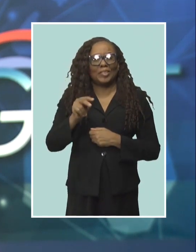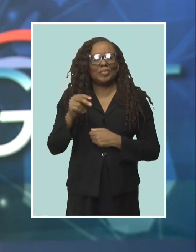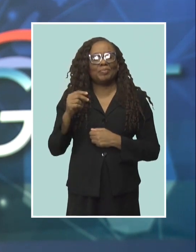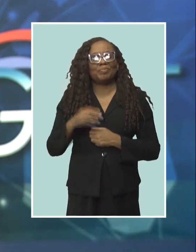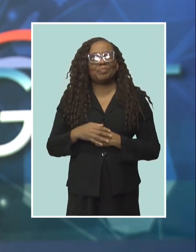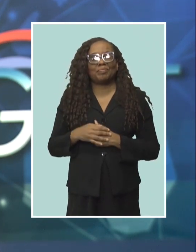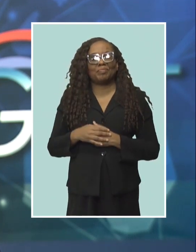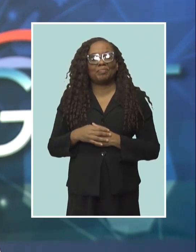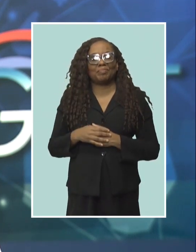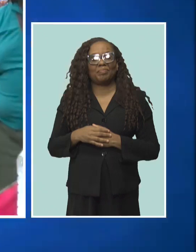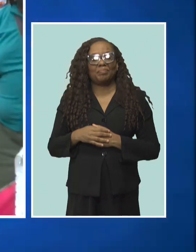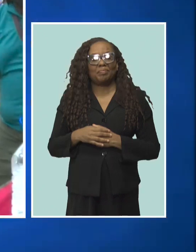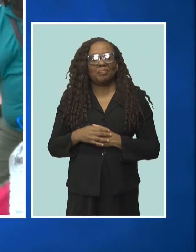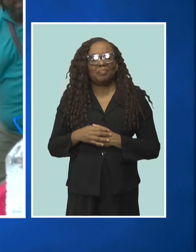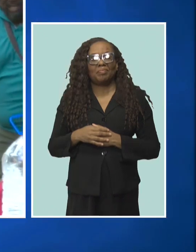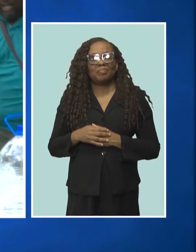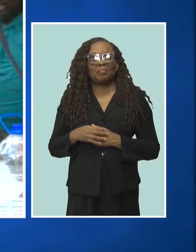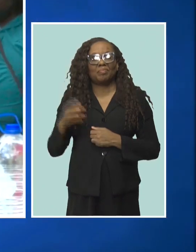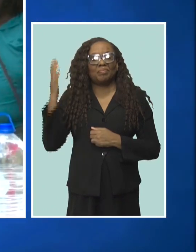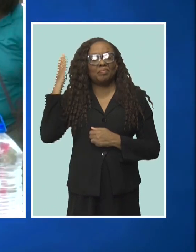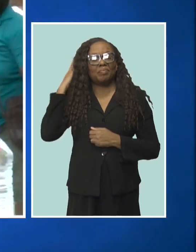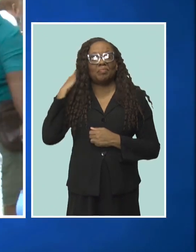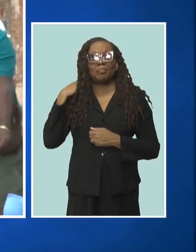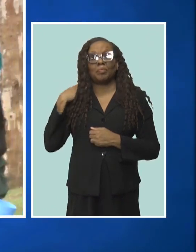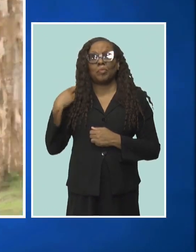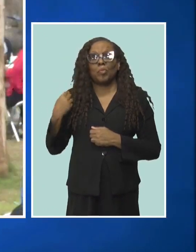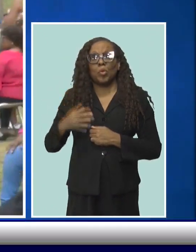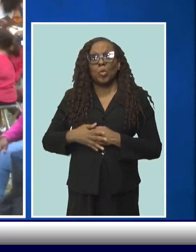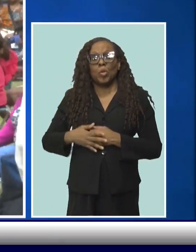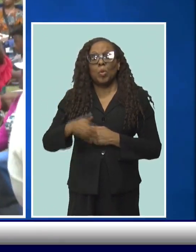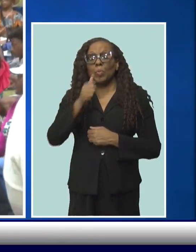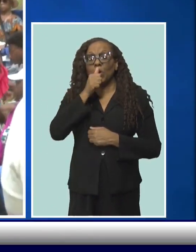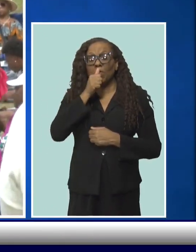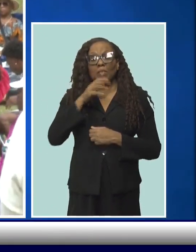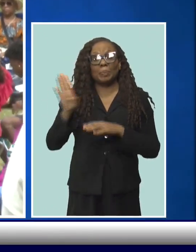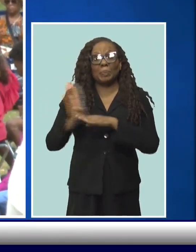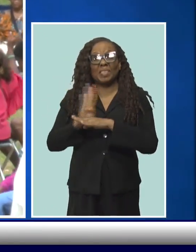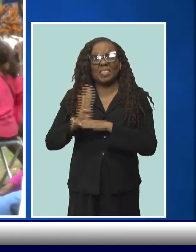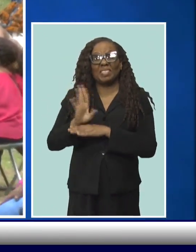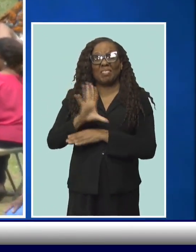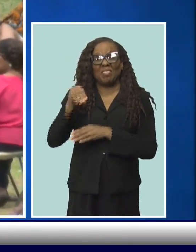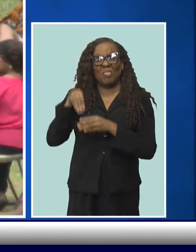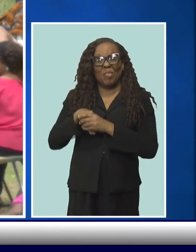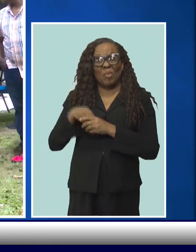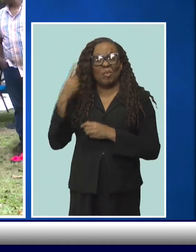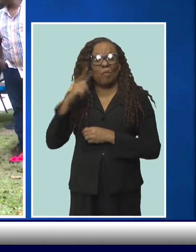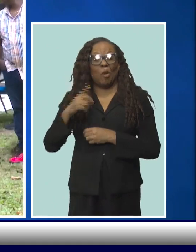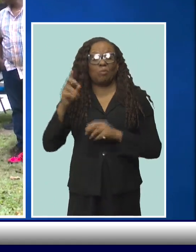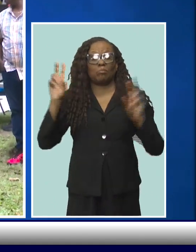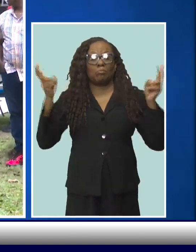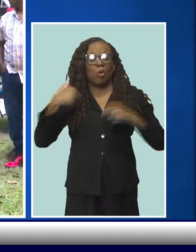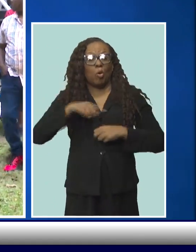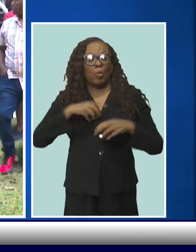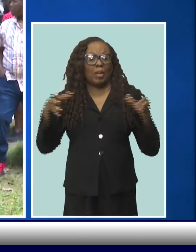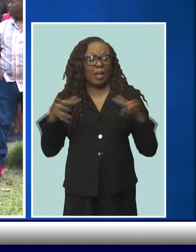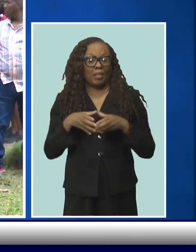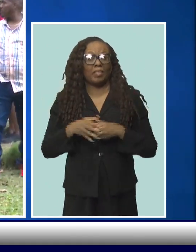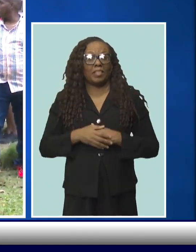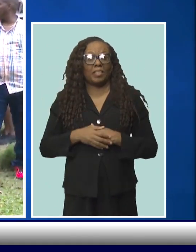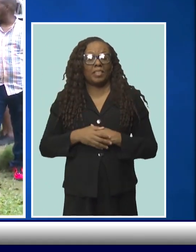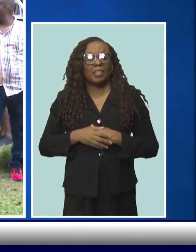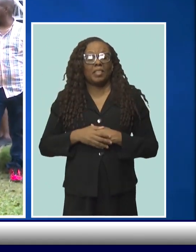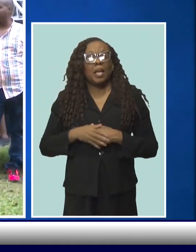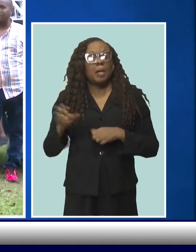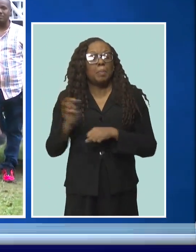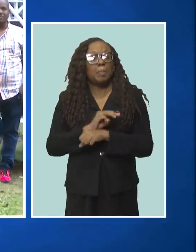that report. The private sector is getting involved in Regathering 2025. Minister in the Prime Minister's